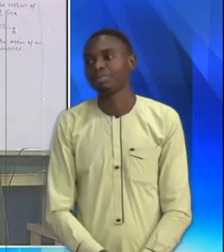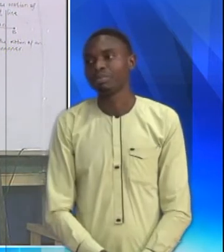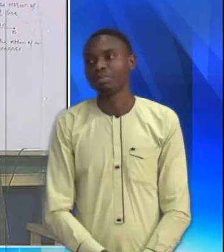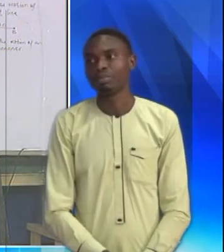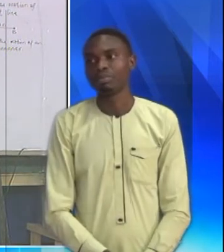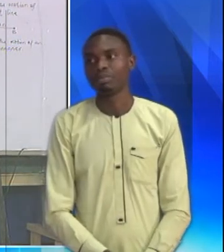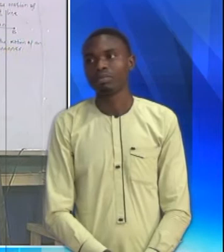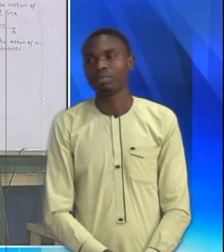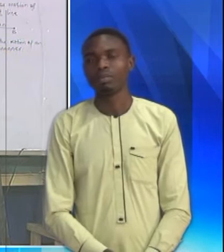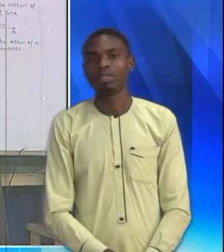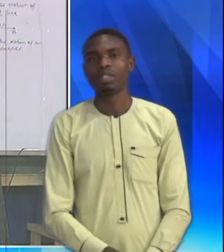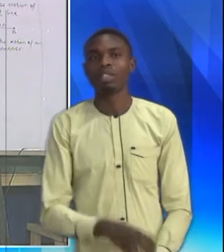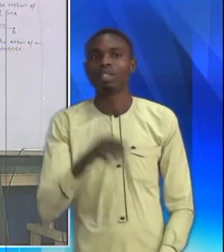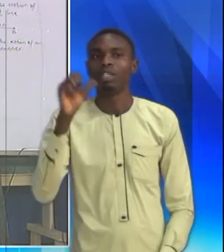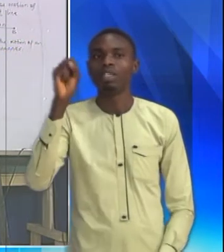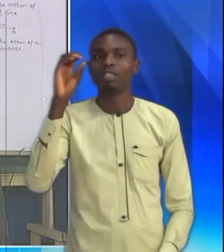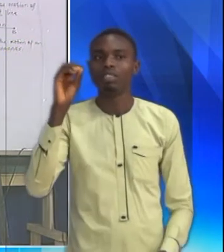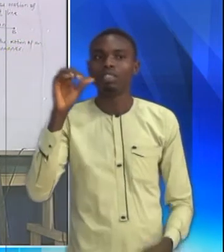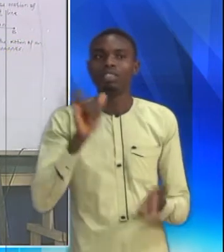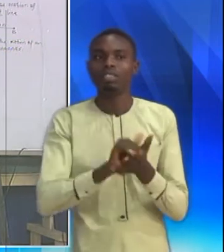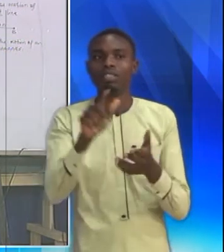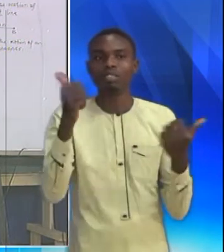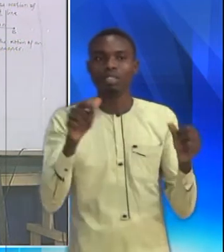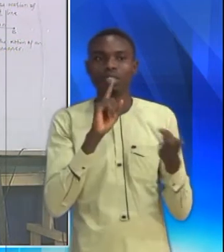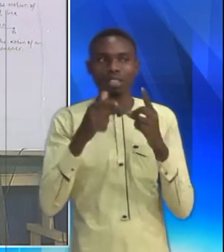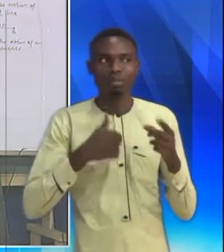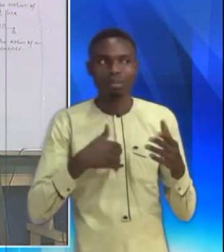feed me back. You can tell me what you've got to